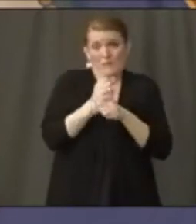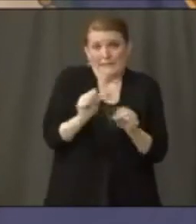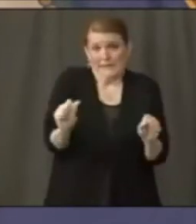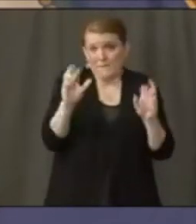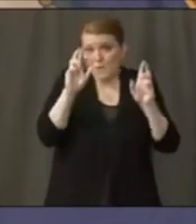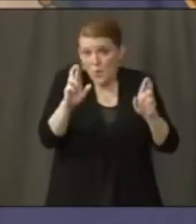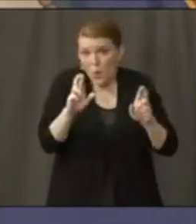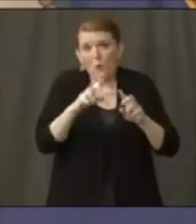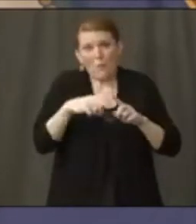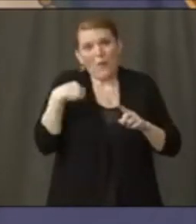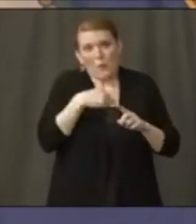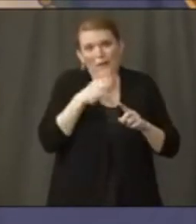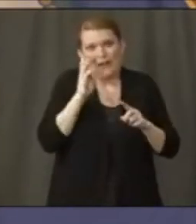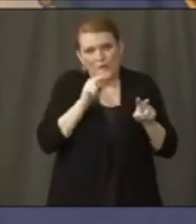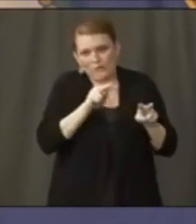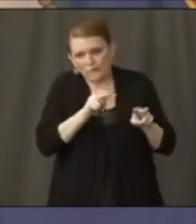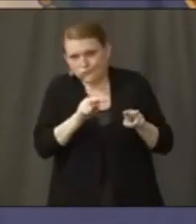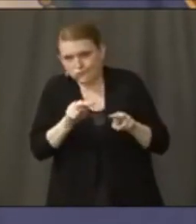it's a go date in September.